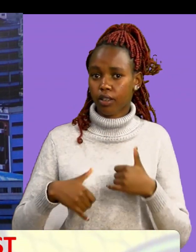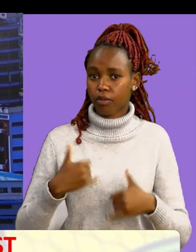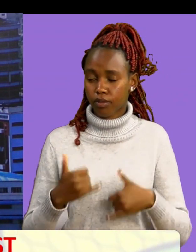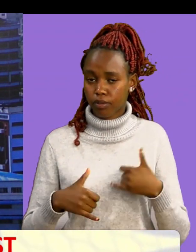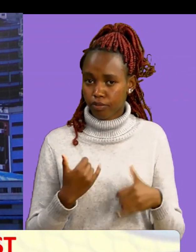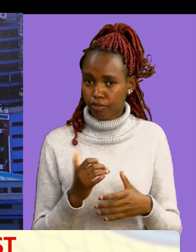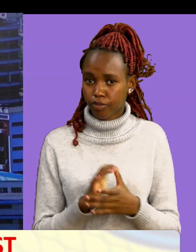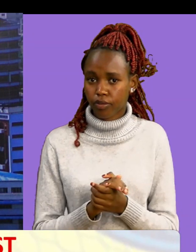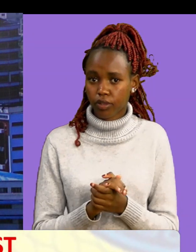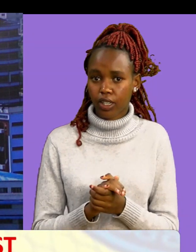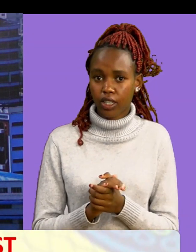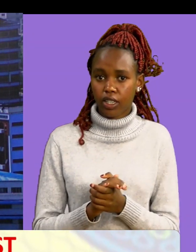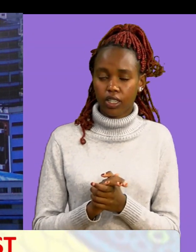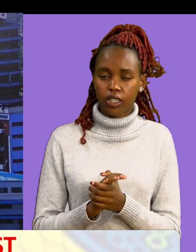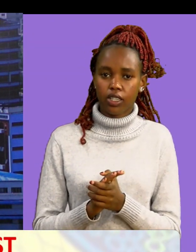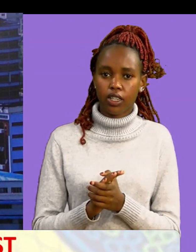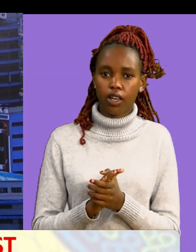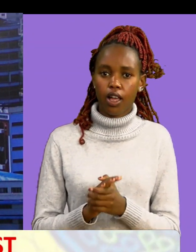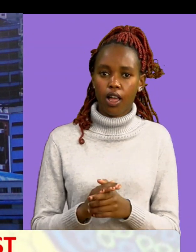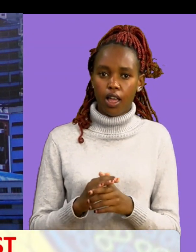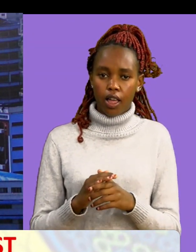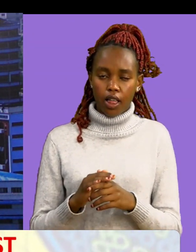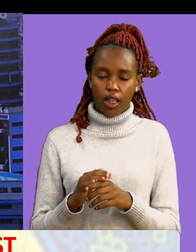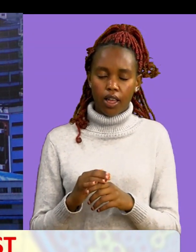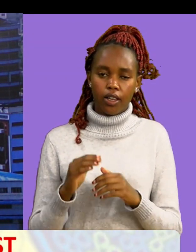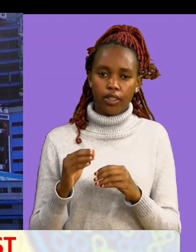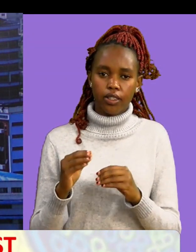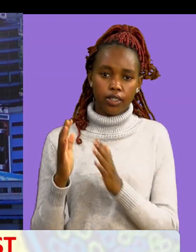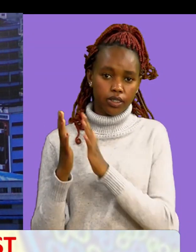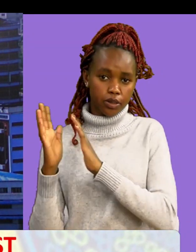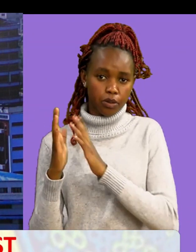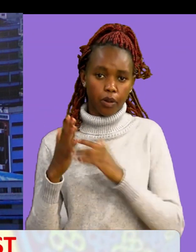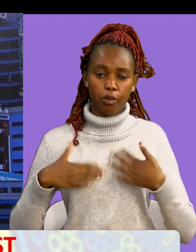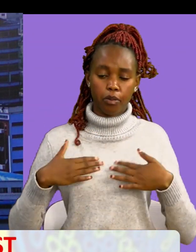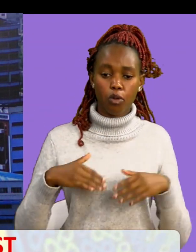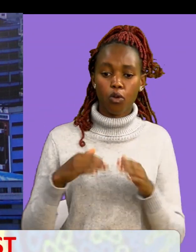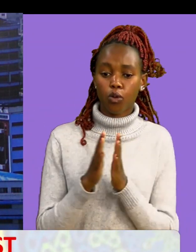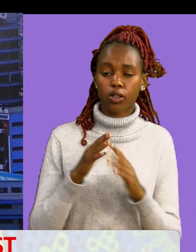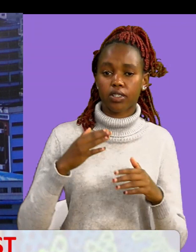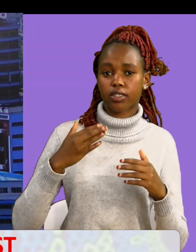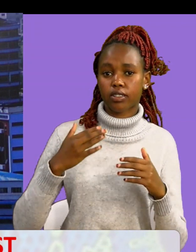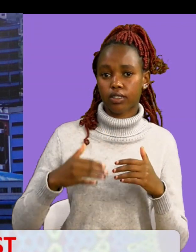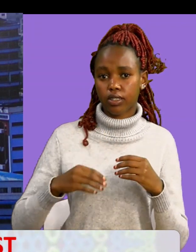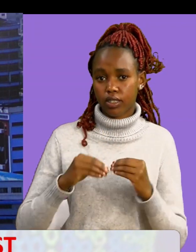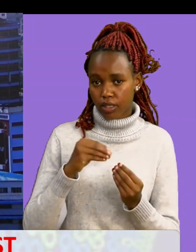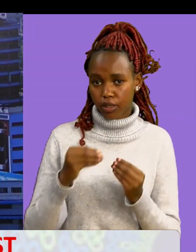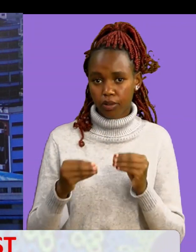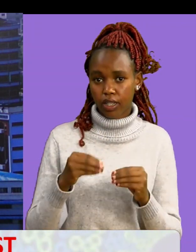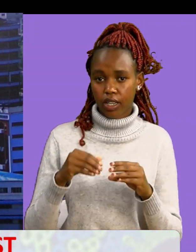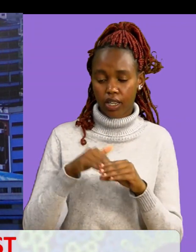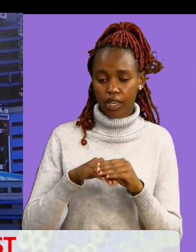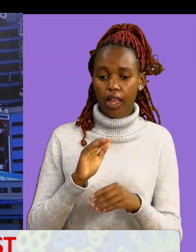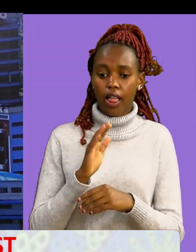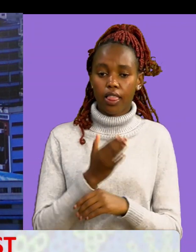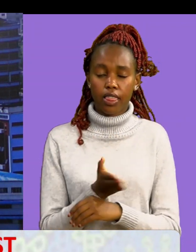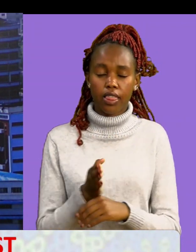celebrating persons with disability, talents and skills through sports, yeah. No matter kulikuwa na vitu kama amputee football, we had even chess